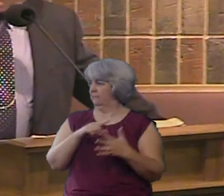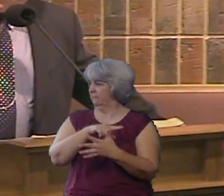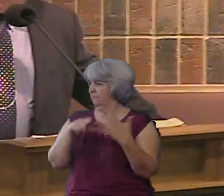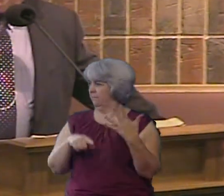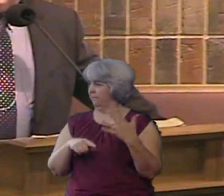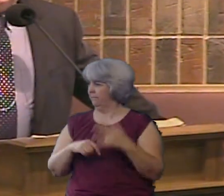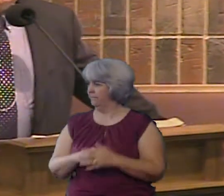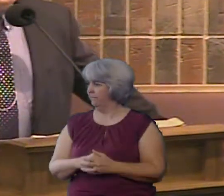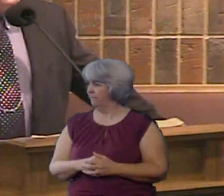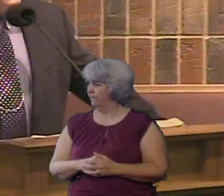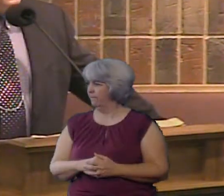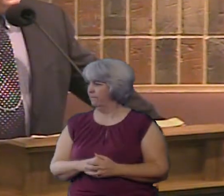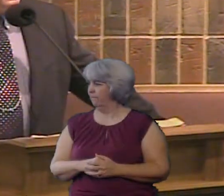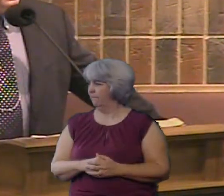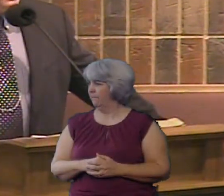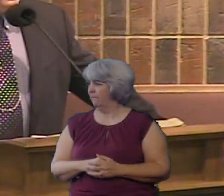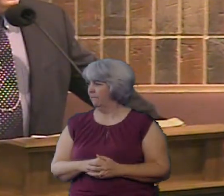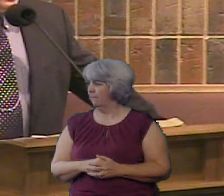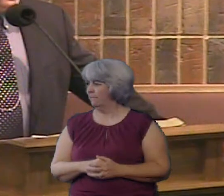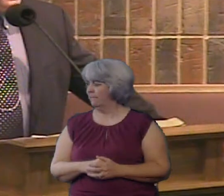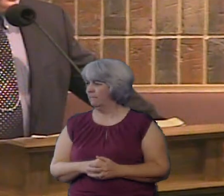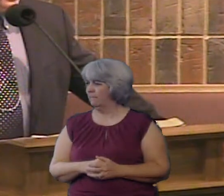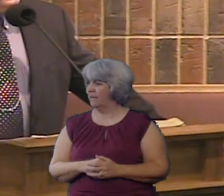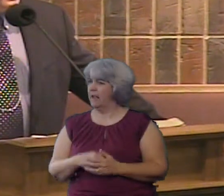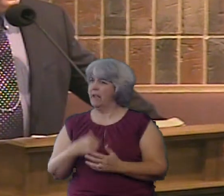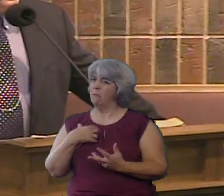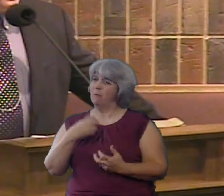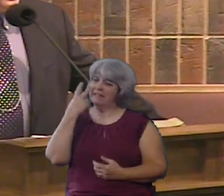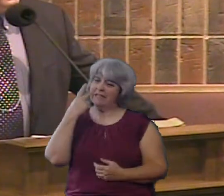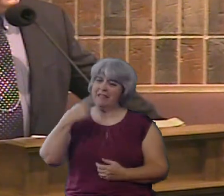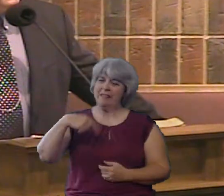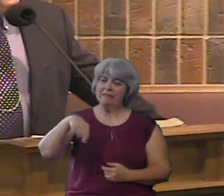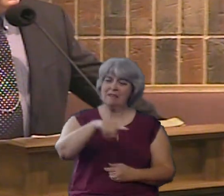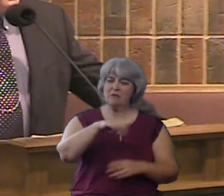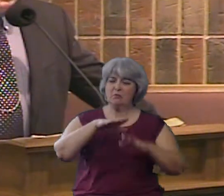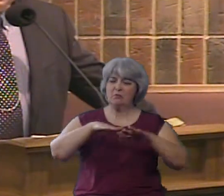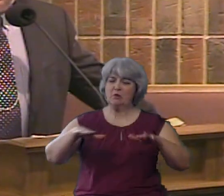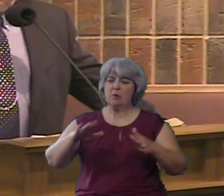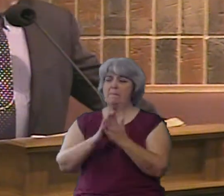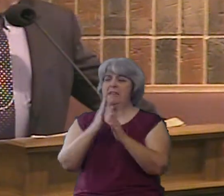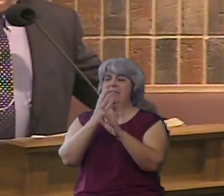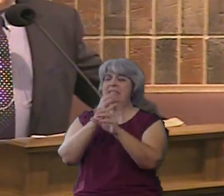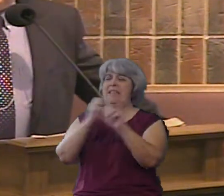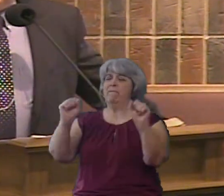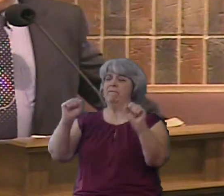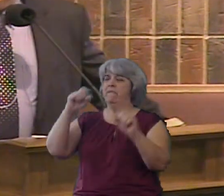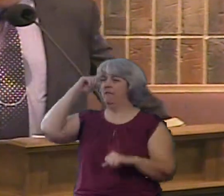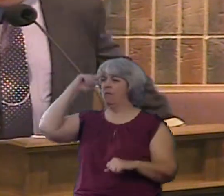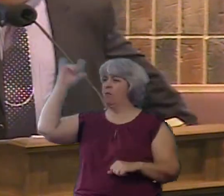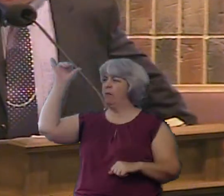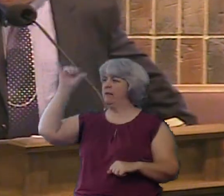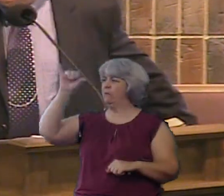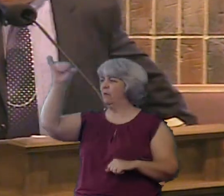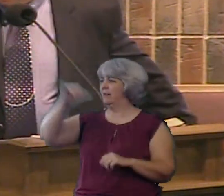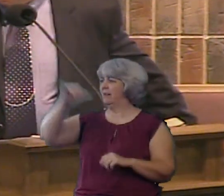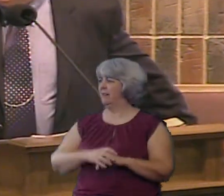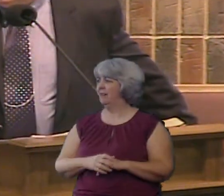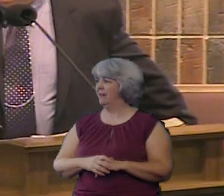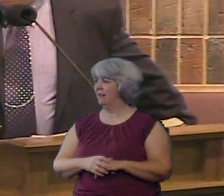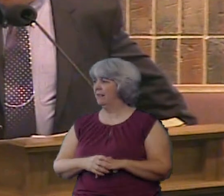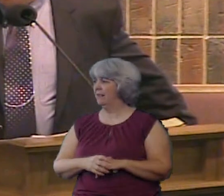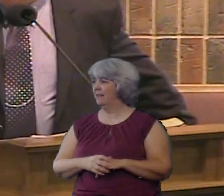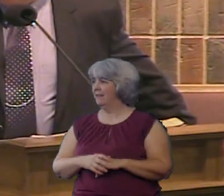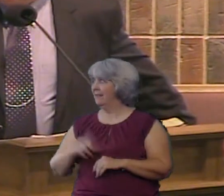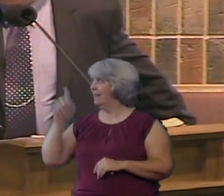With the result that they would be saved in eternity. And you know what? That's what God wants for